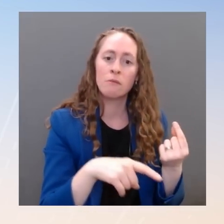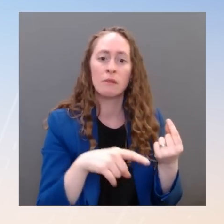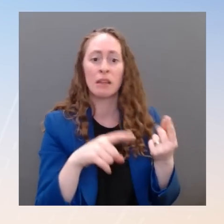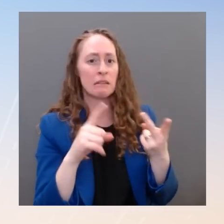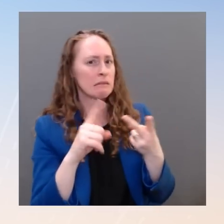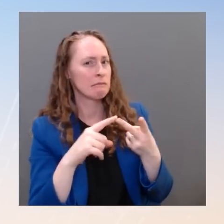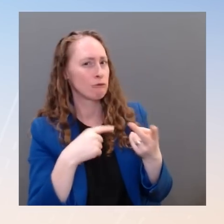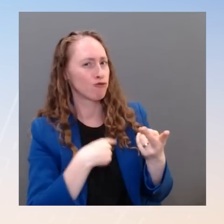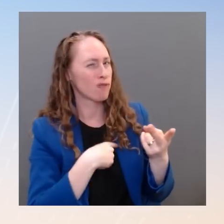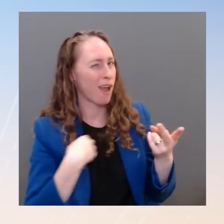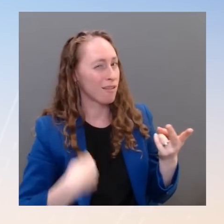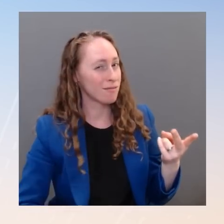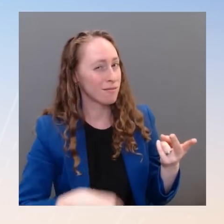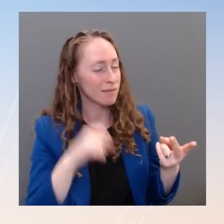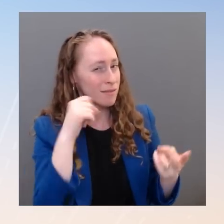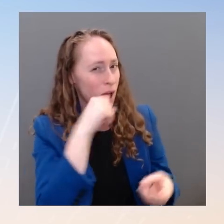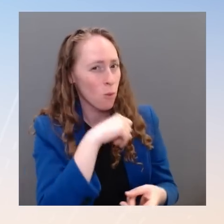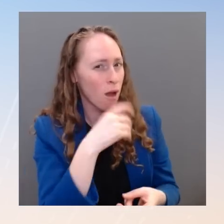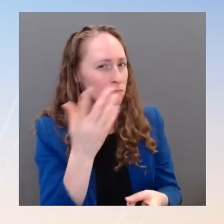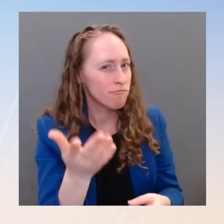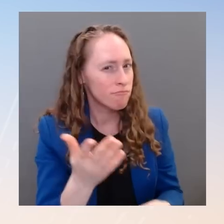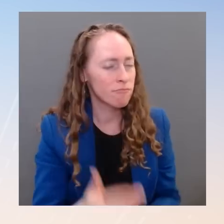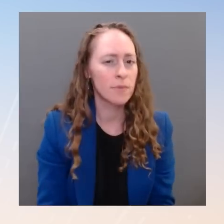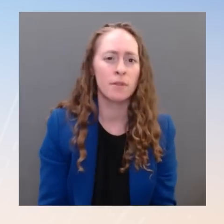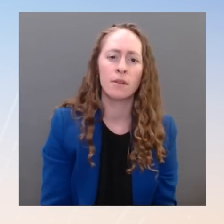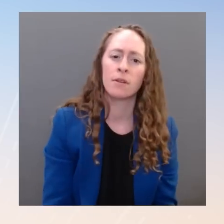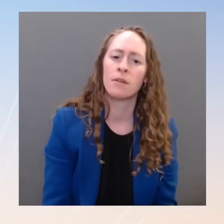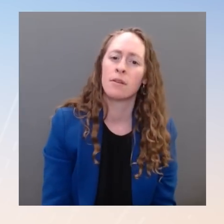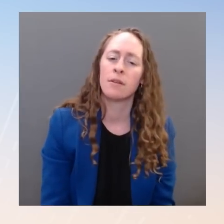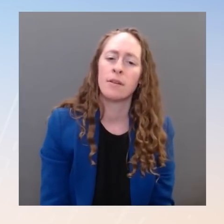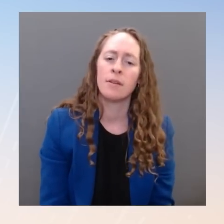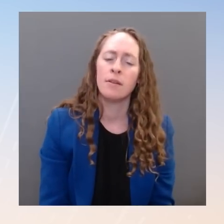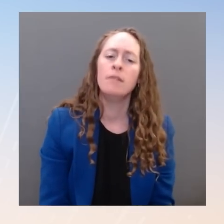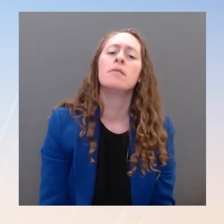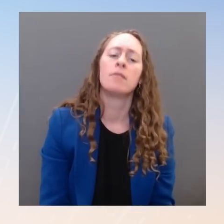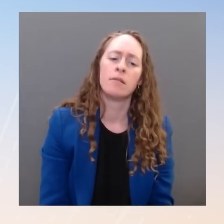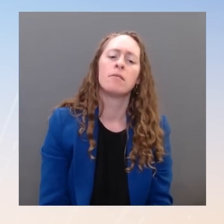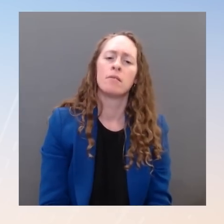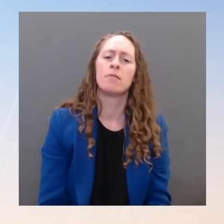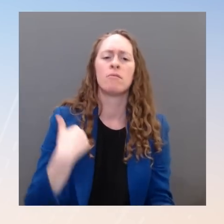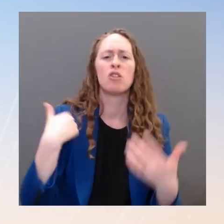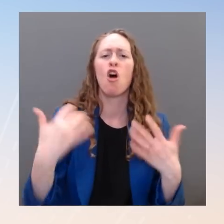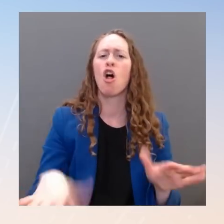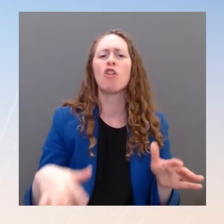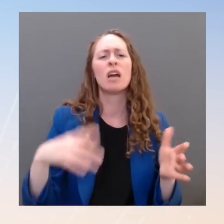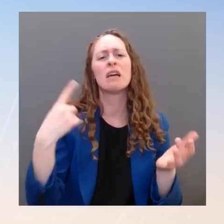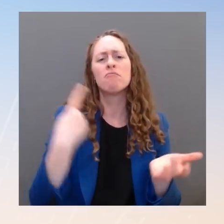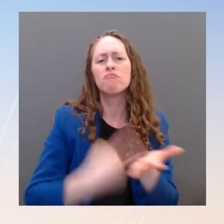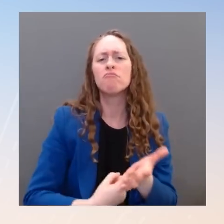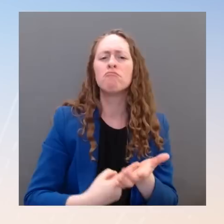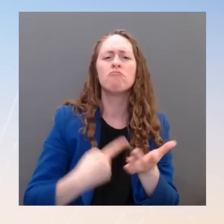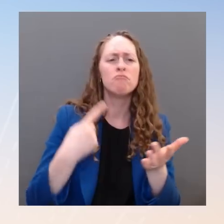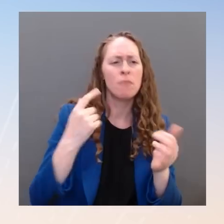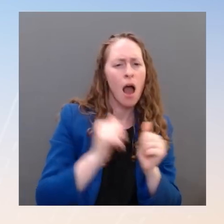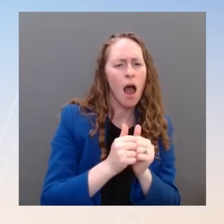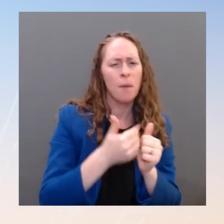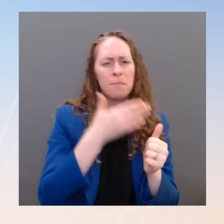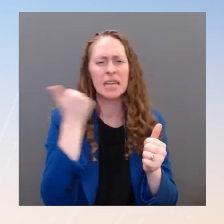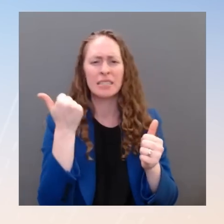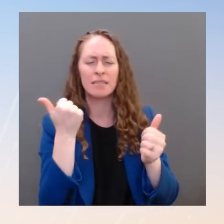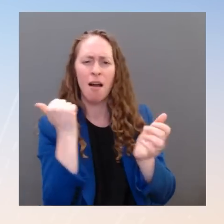our approach to supporting the Ukrainians in this war, whether that is sanctions and the enormous